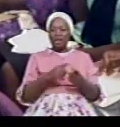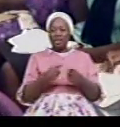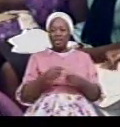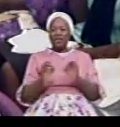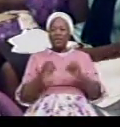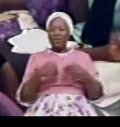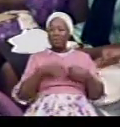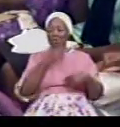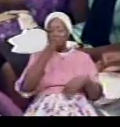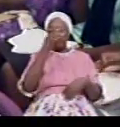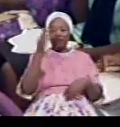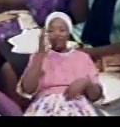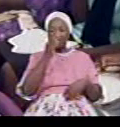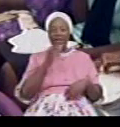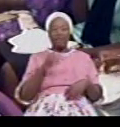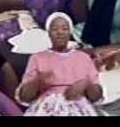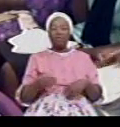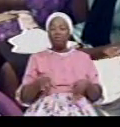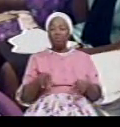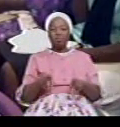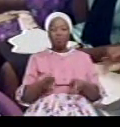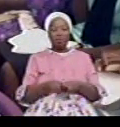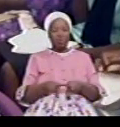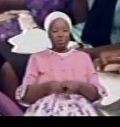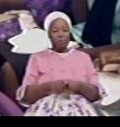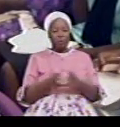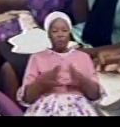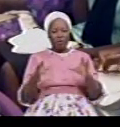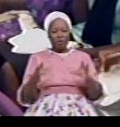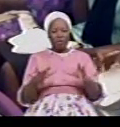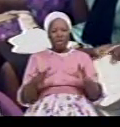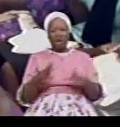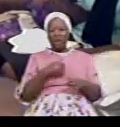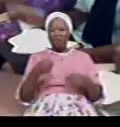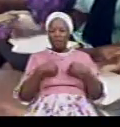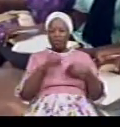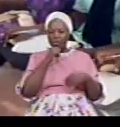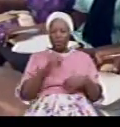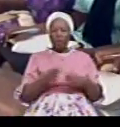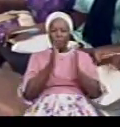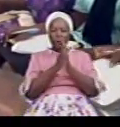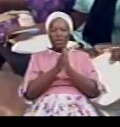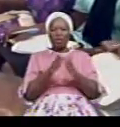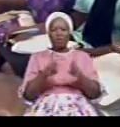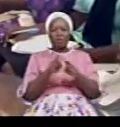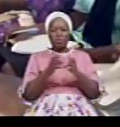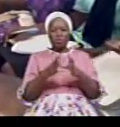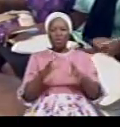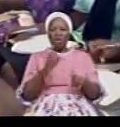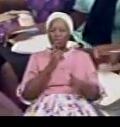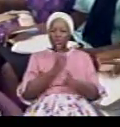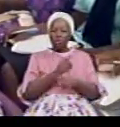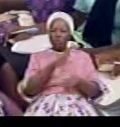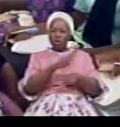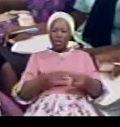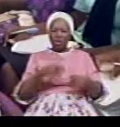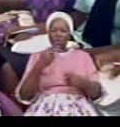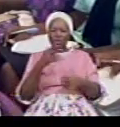much, just having God near, Dagon will fall from your